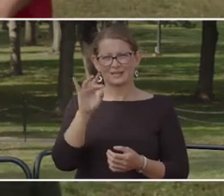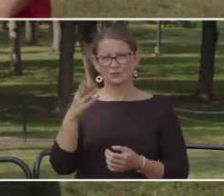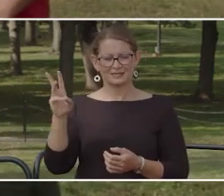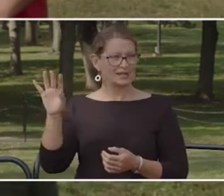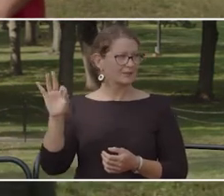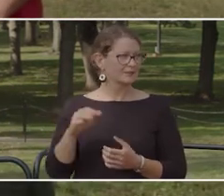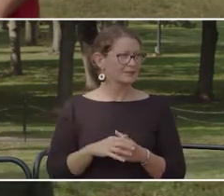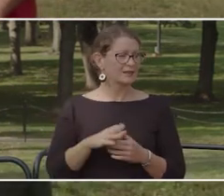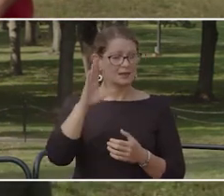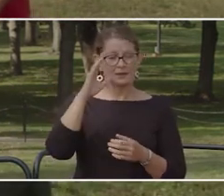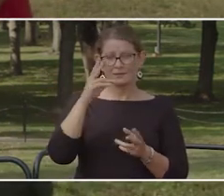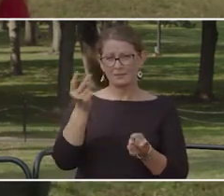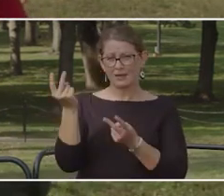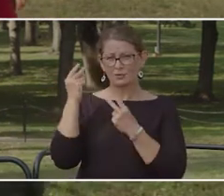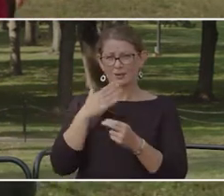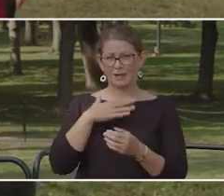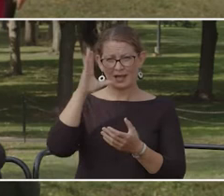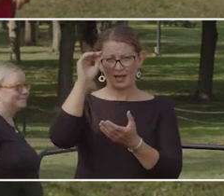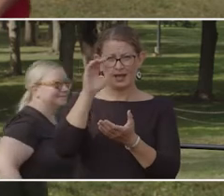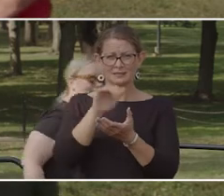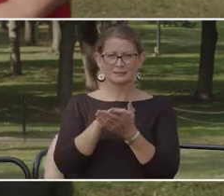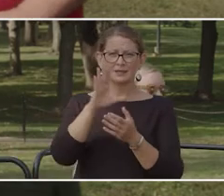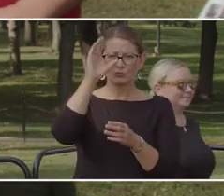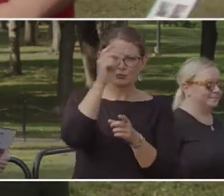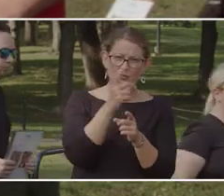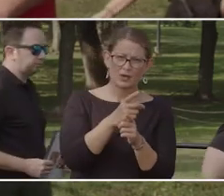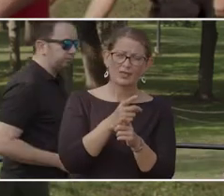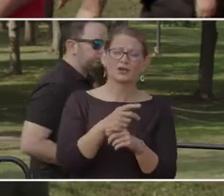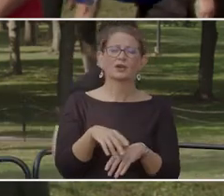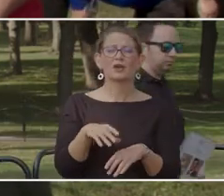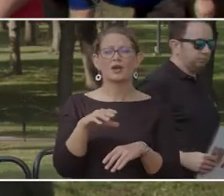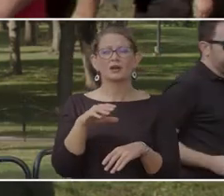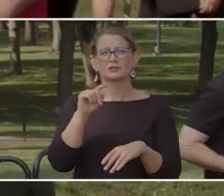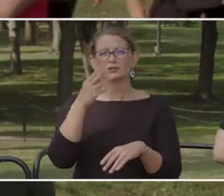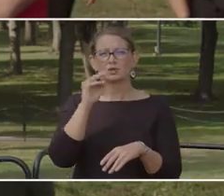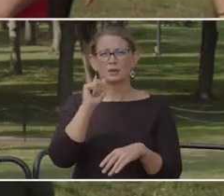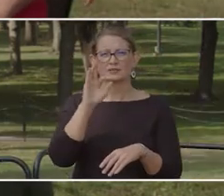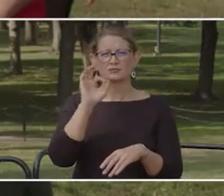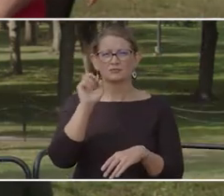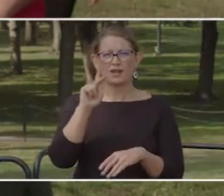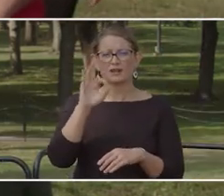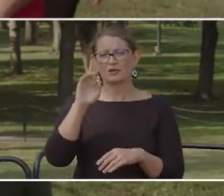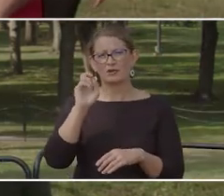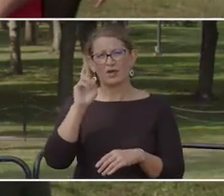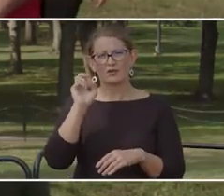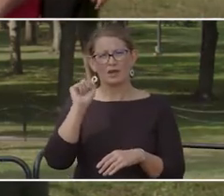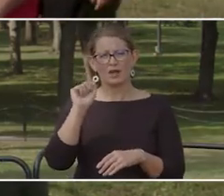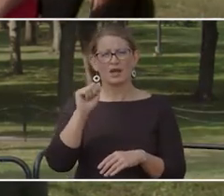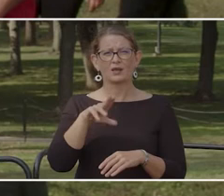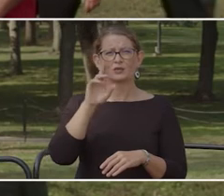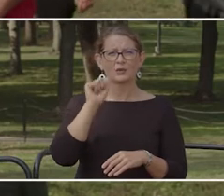1968-1969. In memory of my husband. And our brother. Our brother. Thomas Frank Ferrer, U.S. Marine Corps, Staff